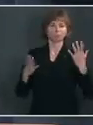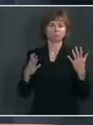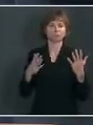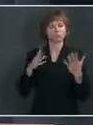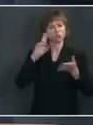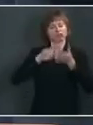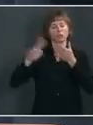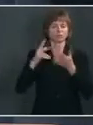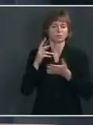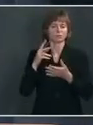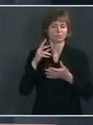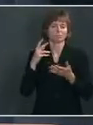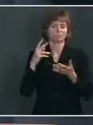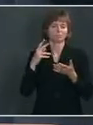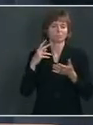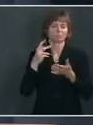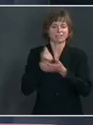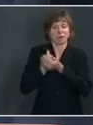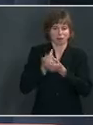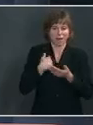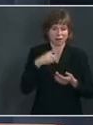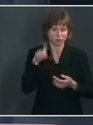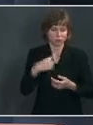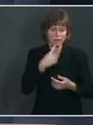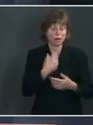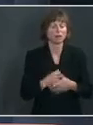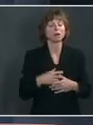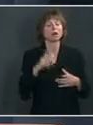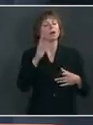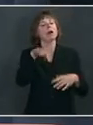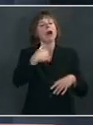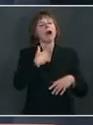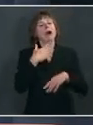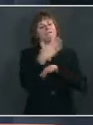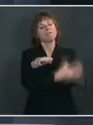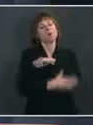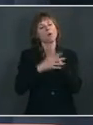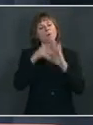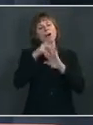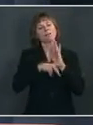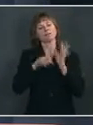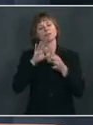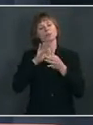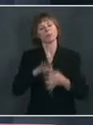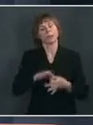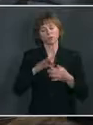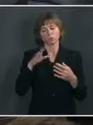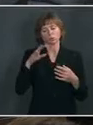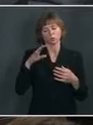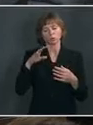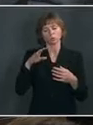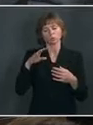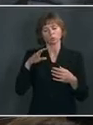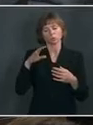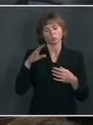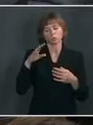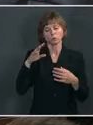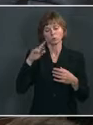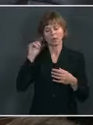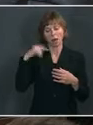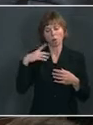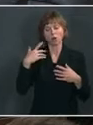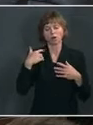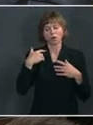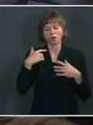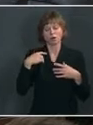Secretary, I should say. Go ahead. Jen, I have a couple of foreign policy issues. Sure. The first one is on Taiwan. Chinese Defense Ministry spokesman said